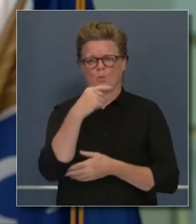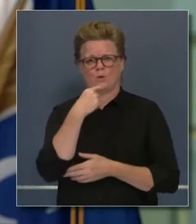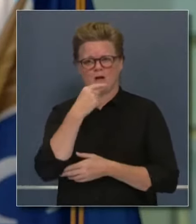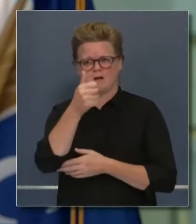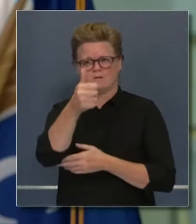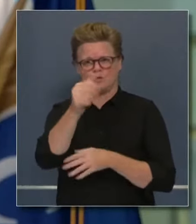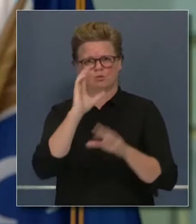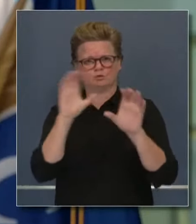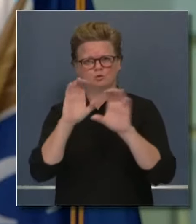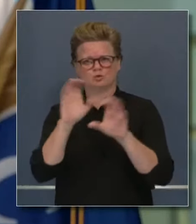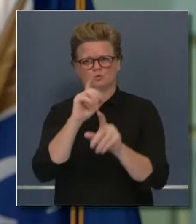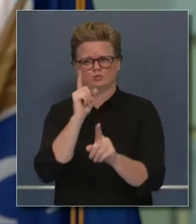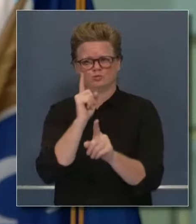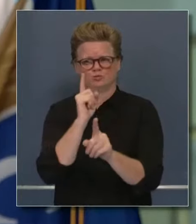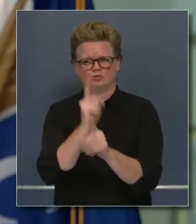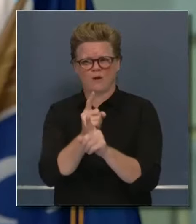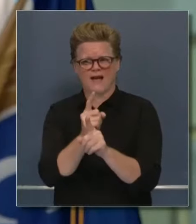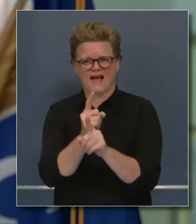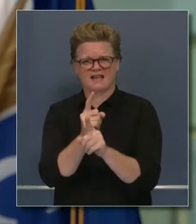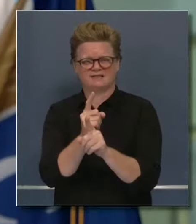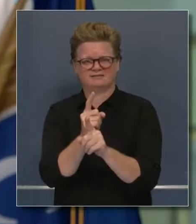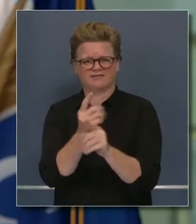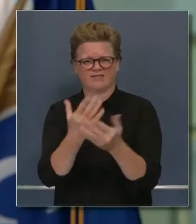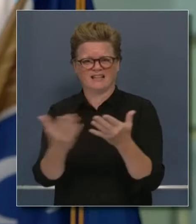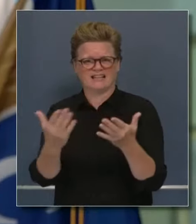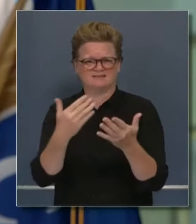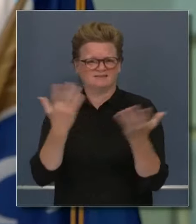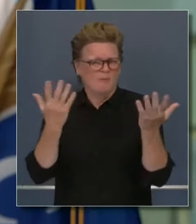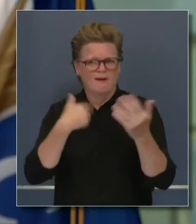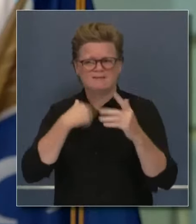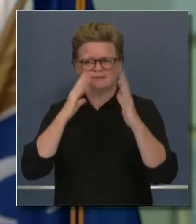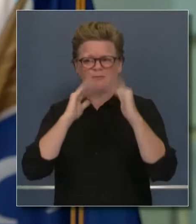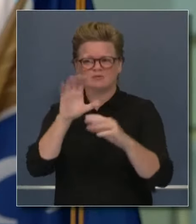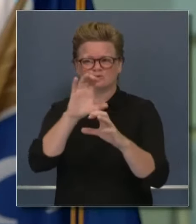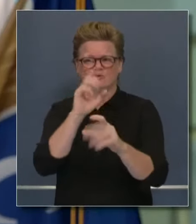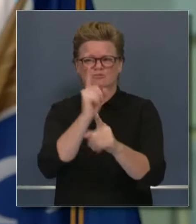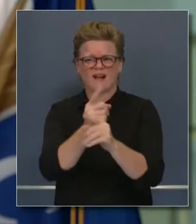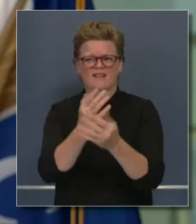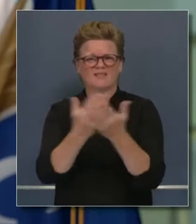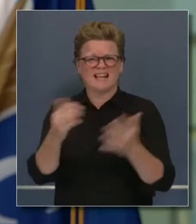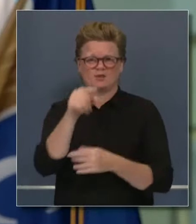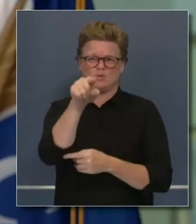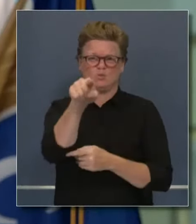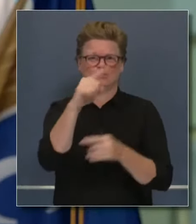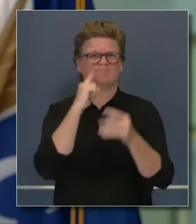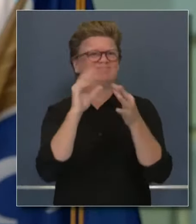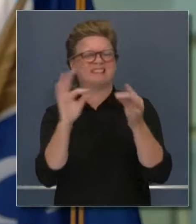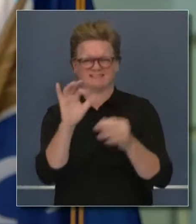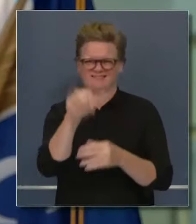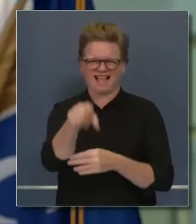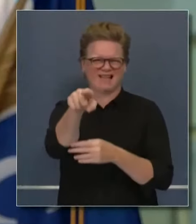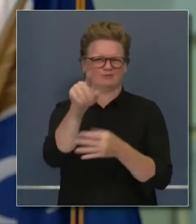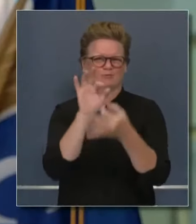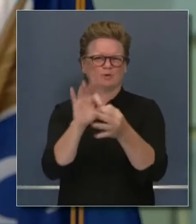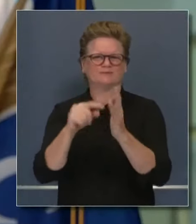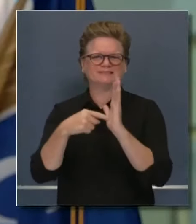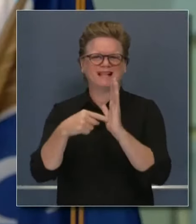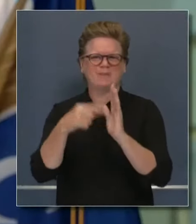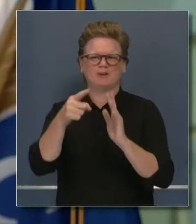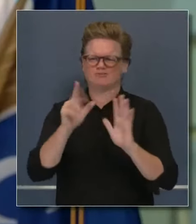thing. And you also, all of us need to lead by example. If you're going to request a permit, you're going to put other people's lives at